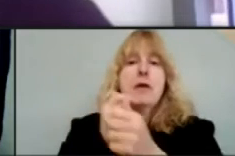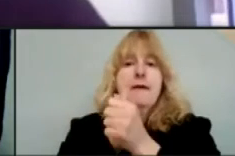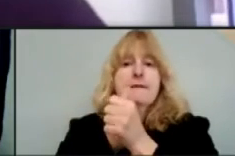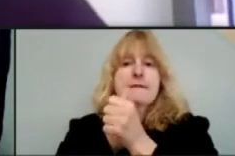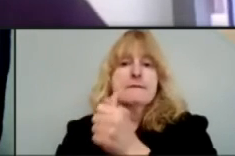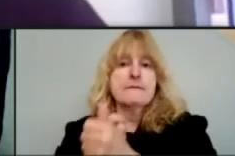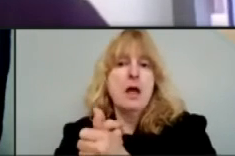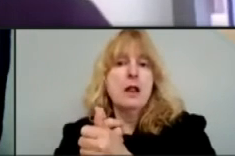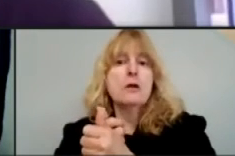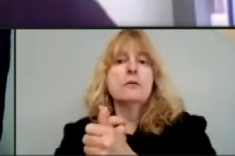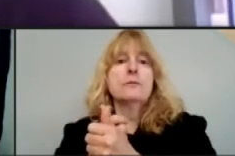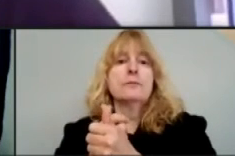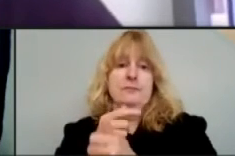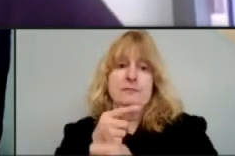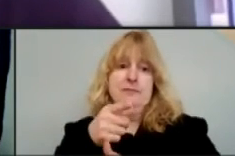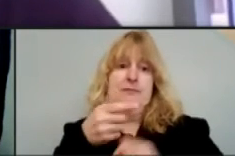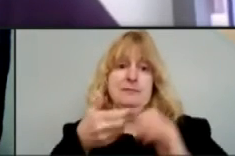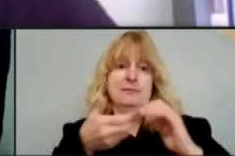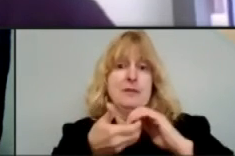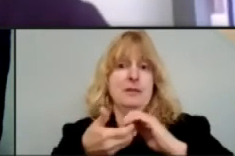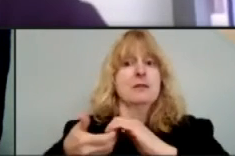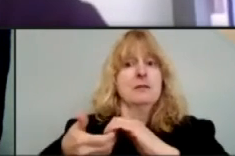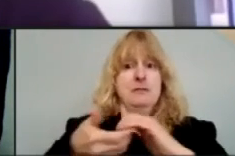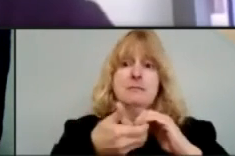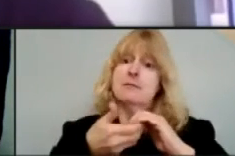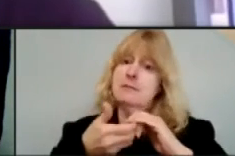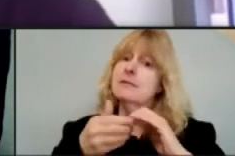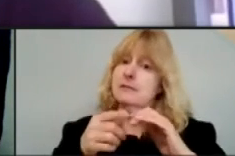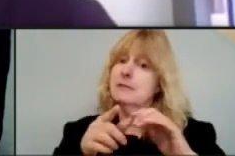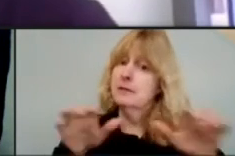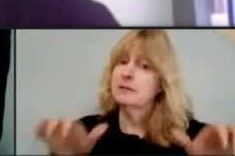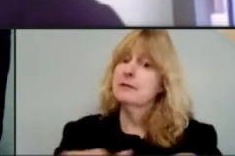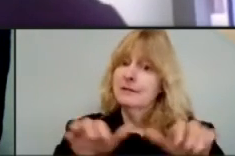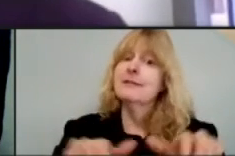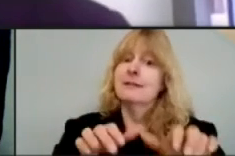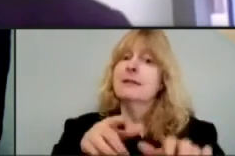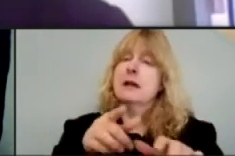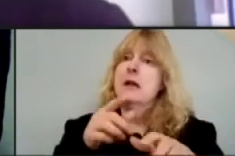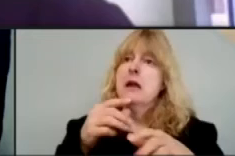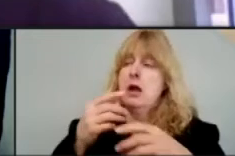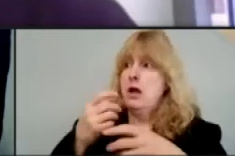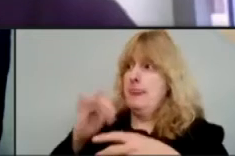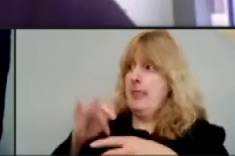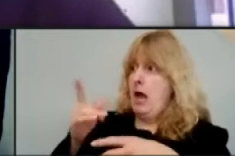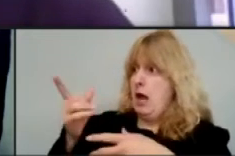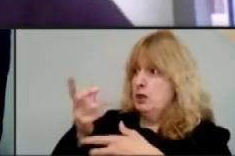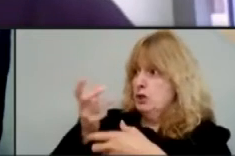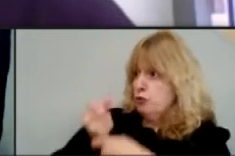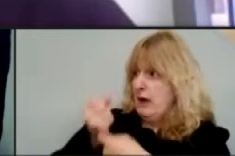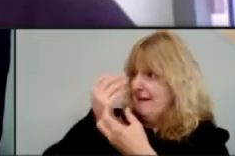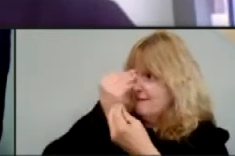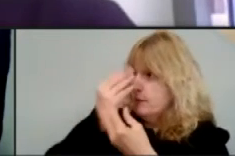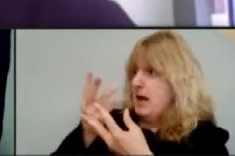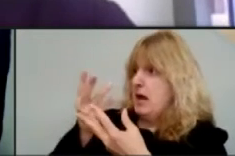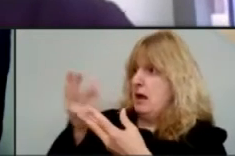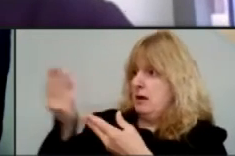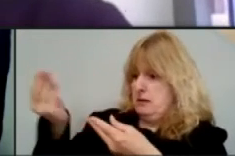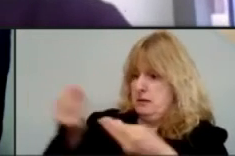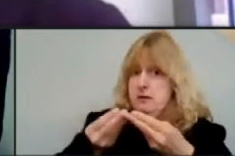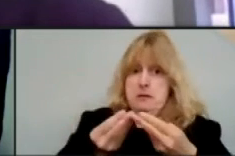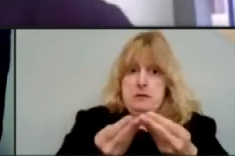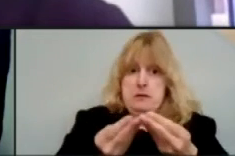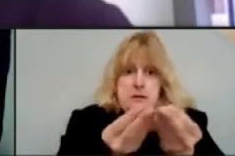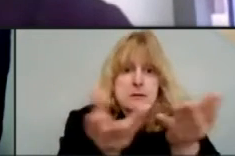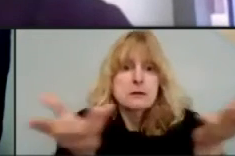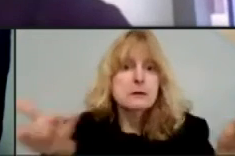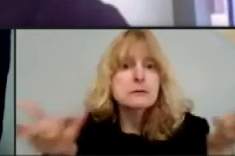of the coalition is doing this, the coalition is partly doing this, is getting trusted information out from trusted sources. And so we're trying to